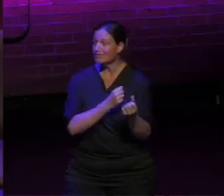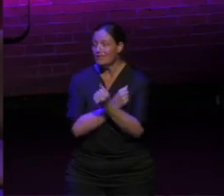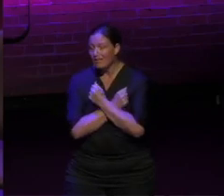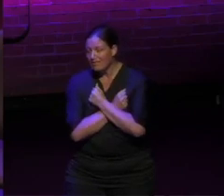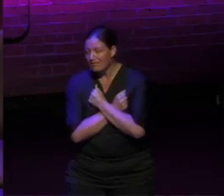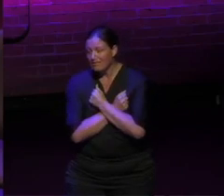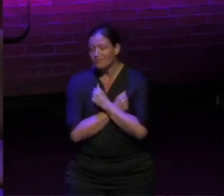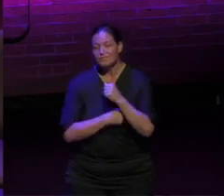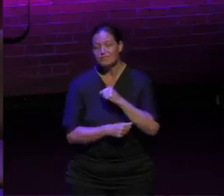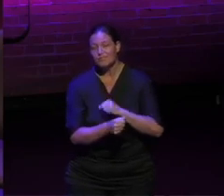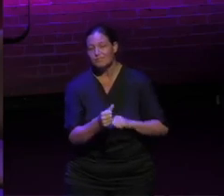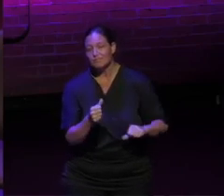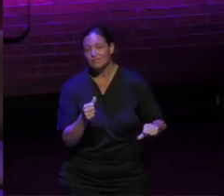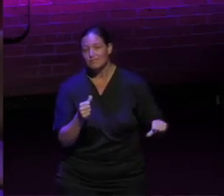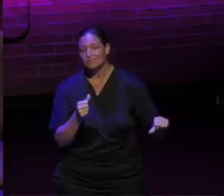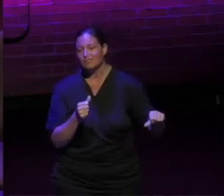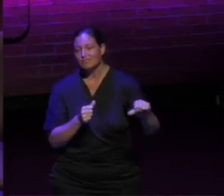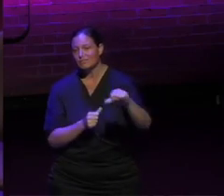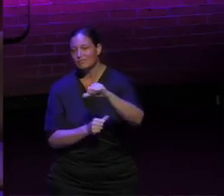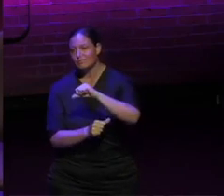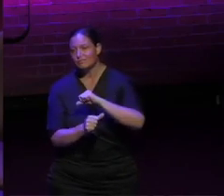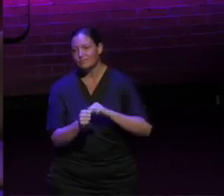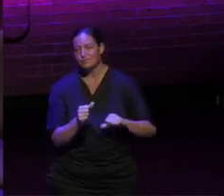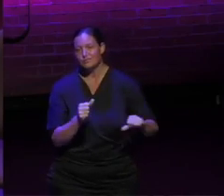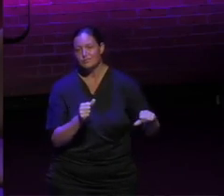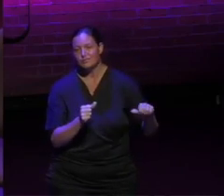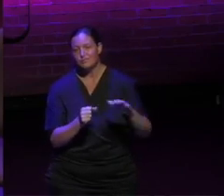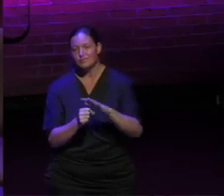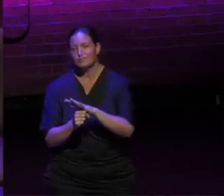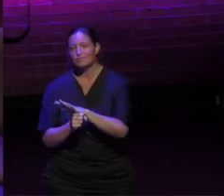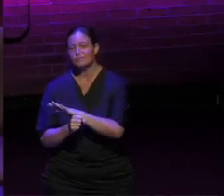is love each other